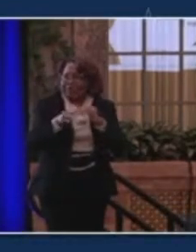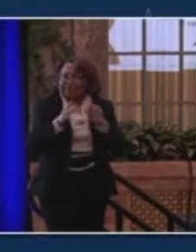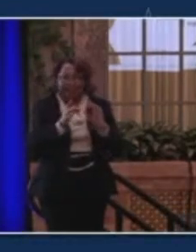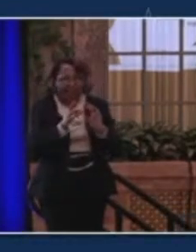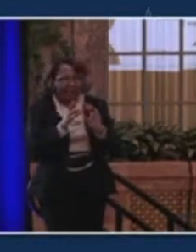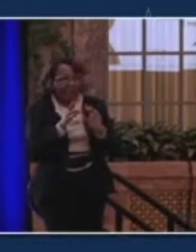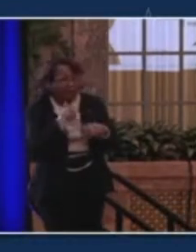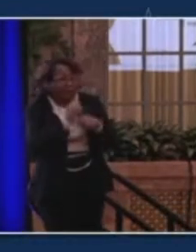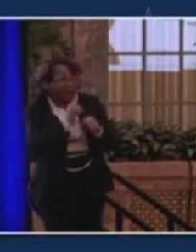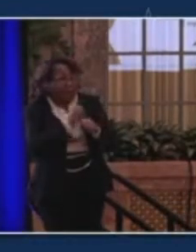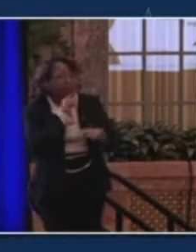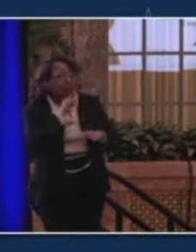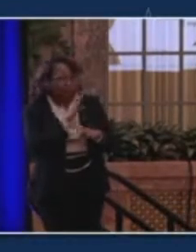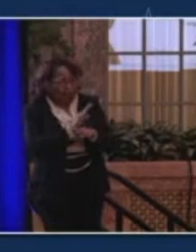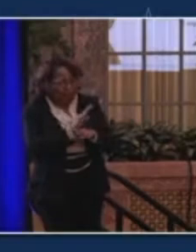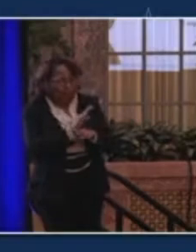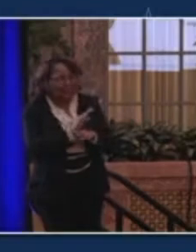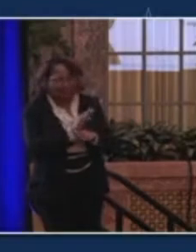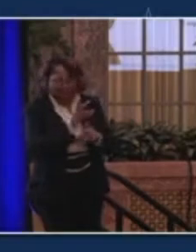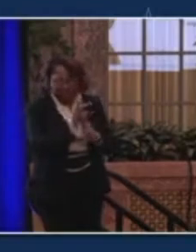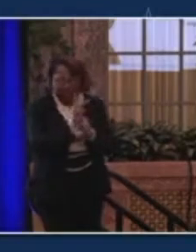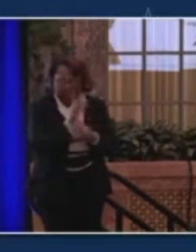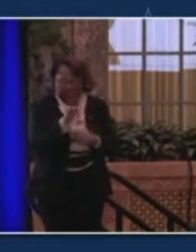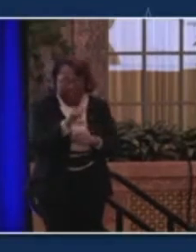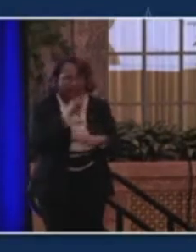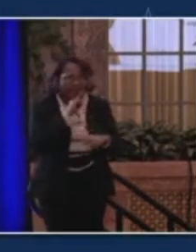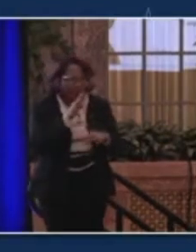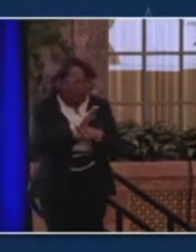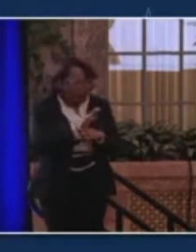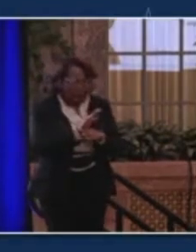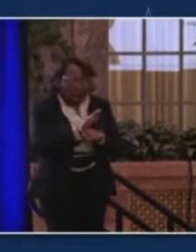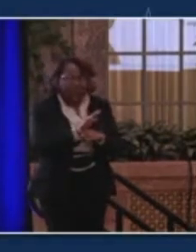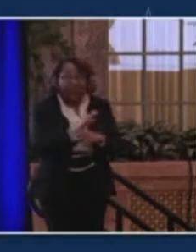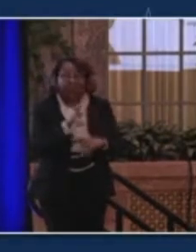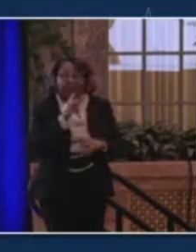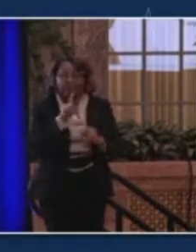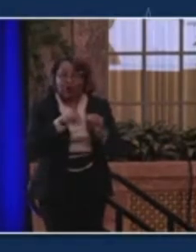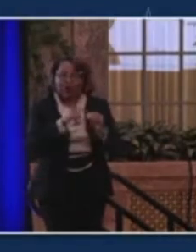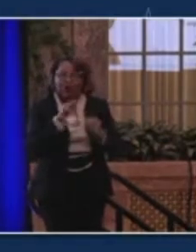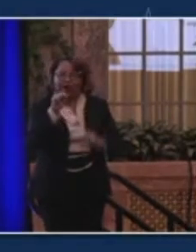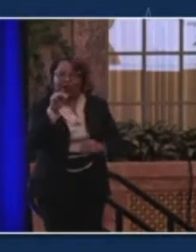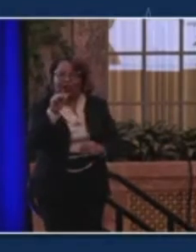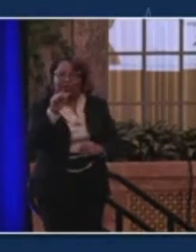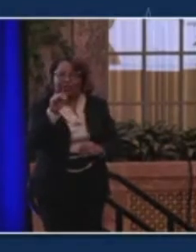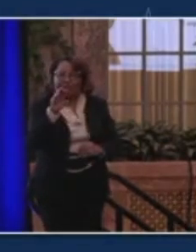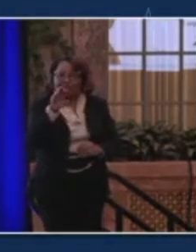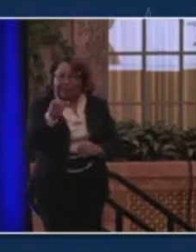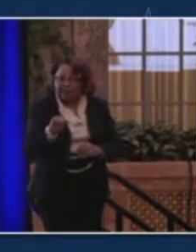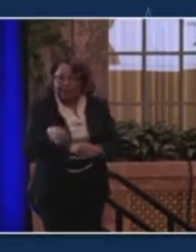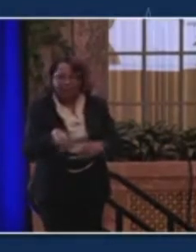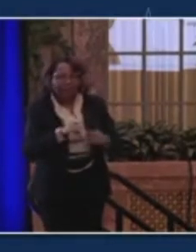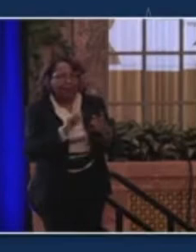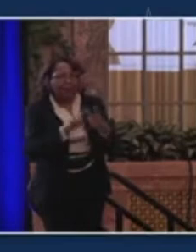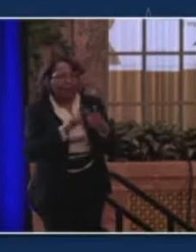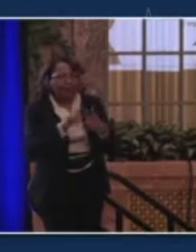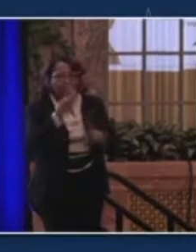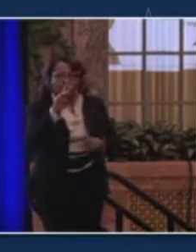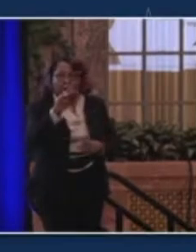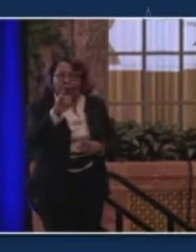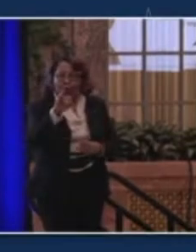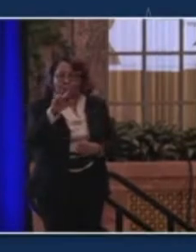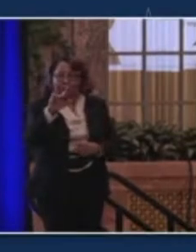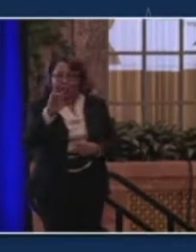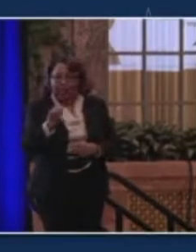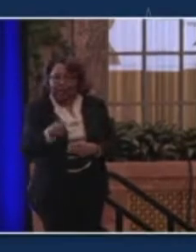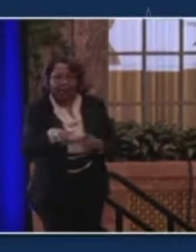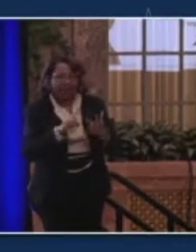that promise. And as Rebecca just talked about Nancy, she talked about Willie, she talked